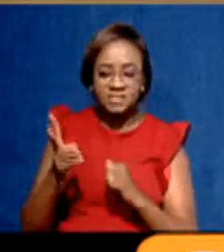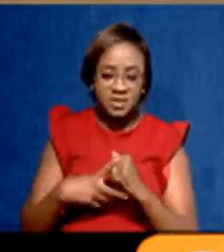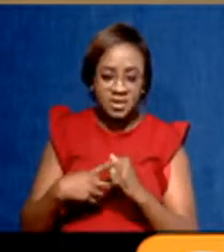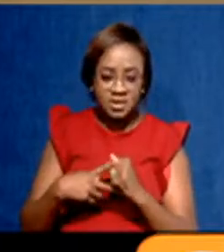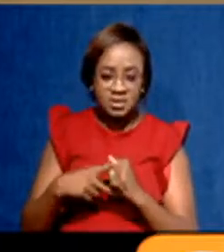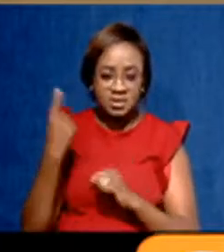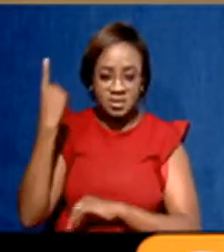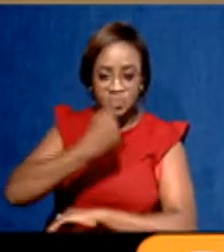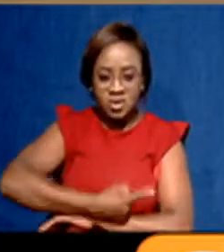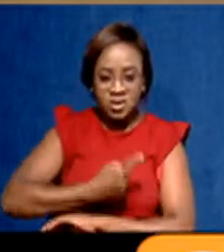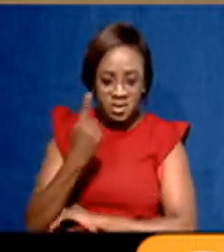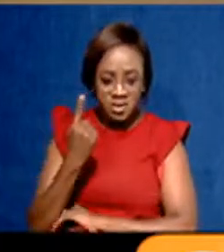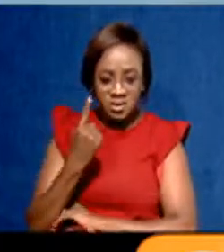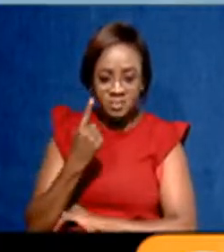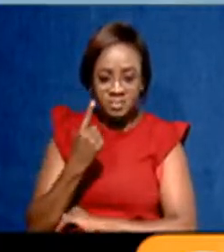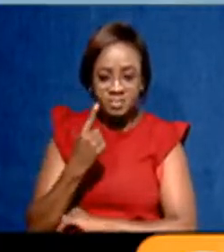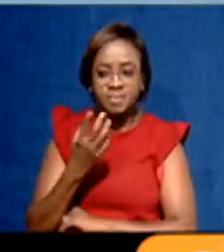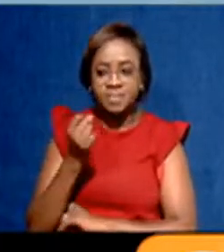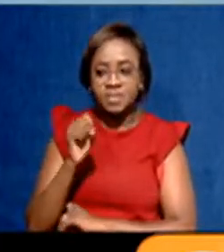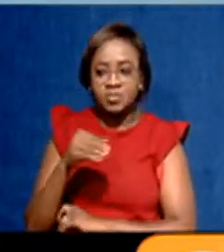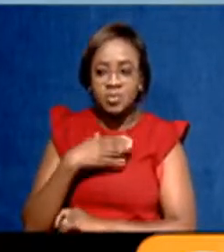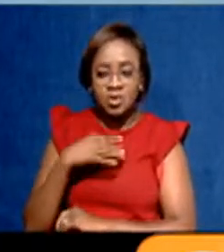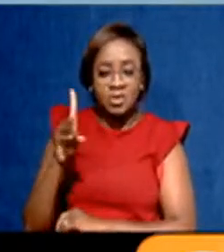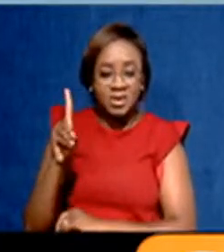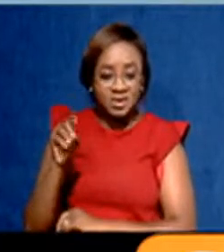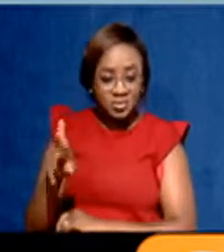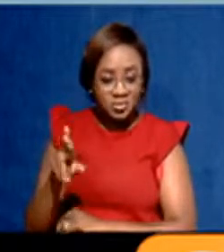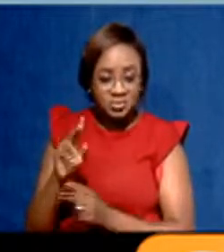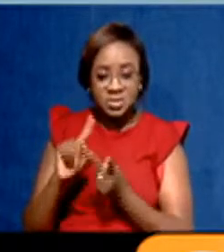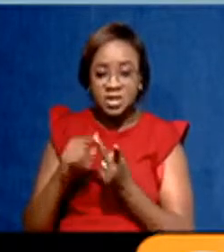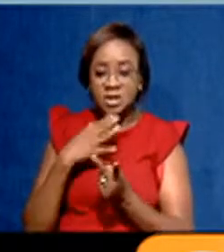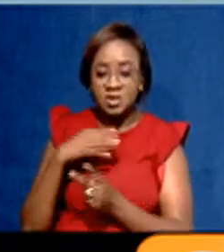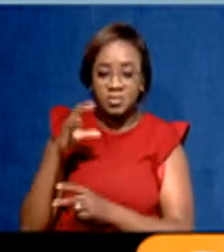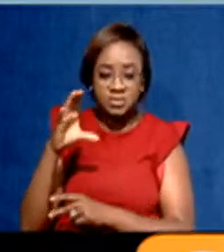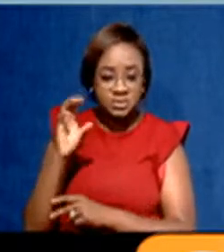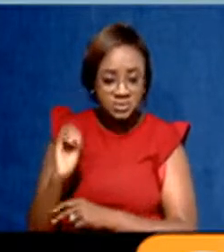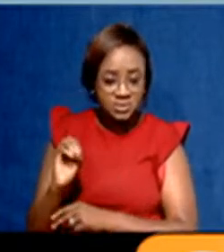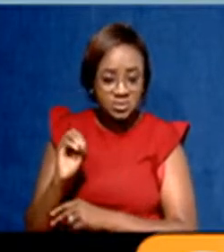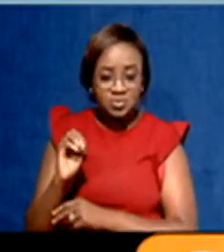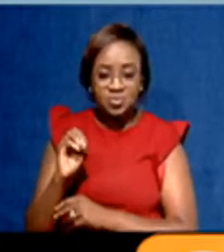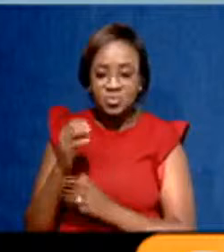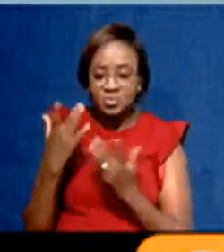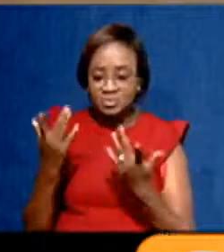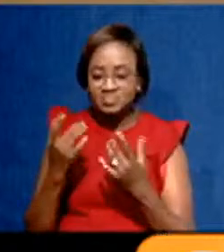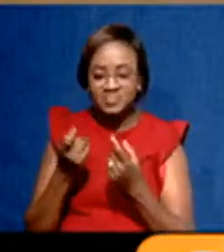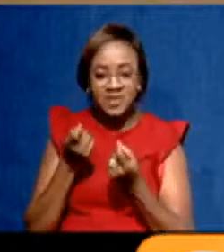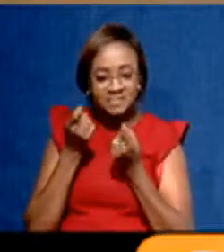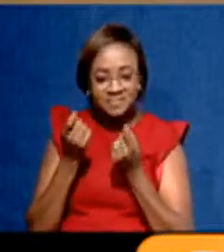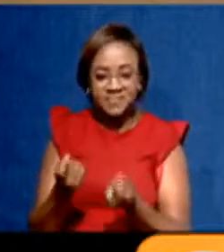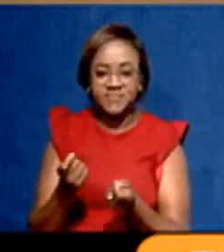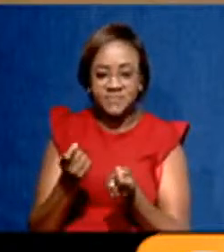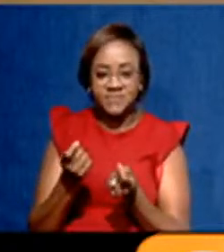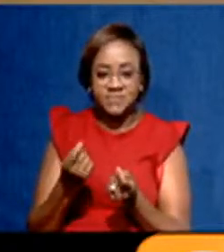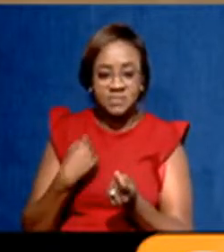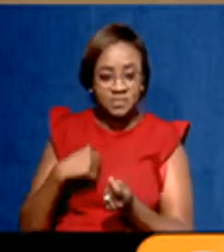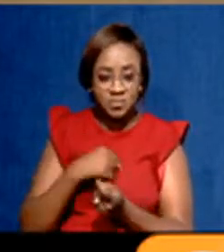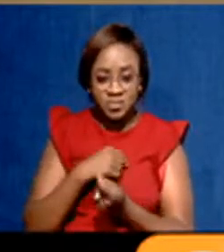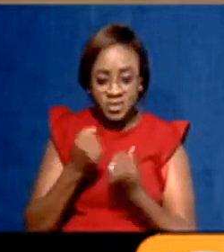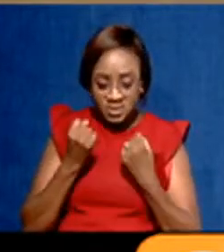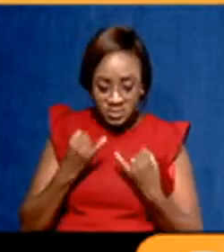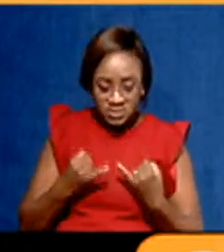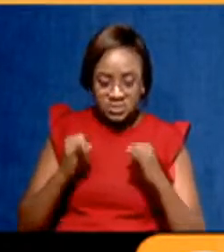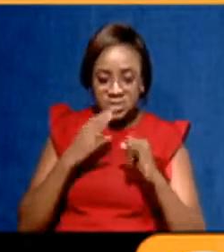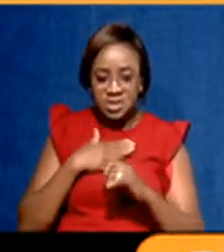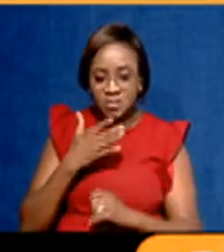1,700 per day. So our doctors, our clinical officers are really strained. We are doing our best to